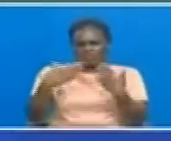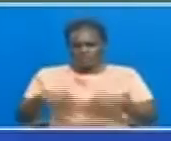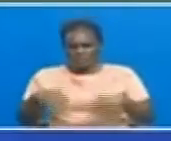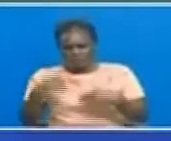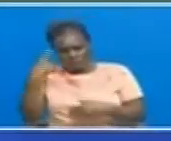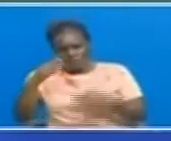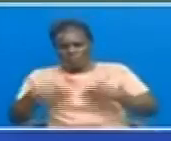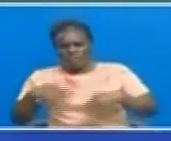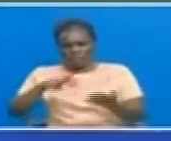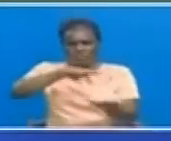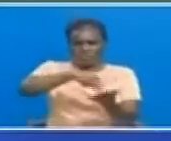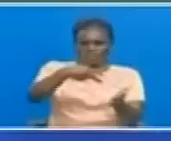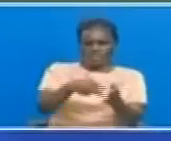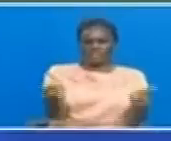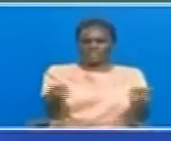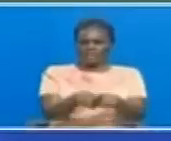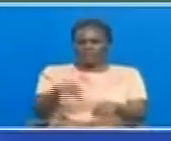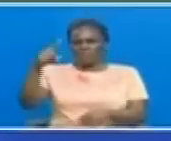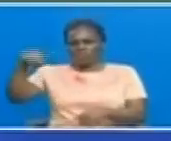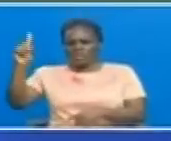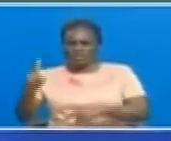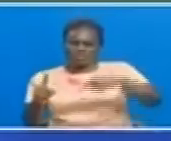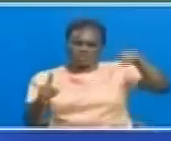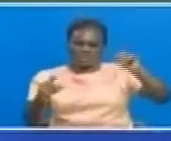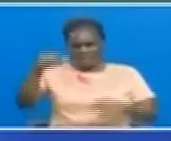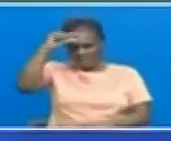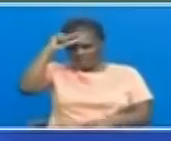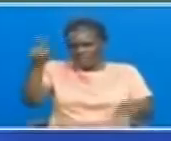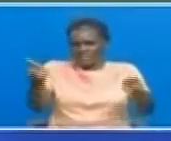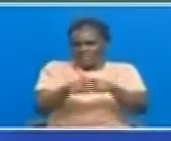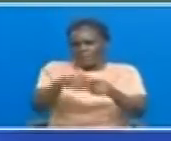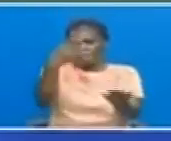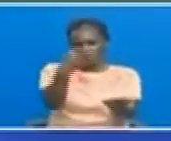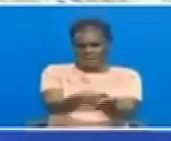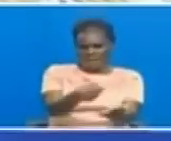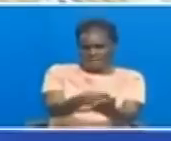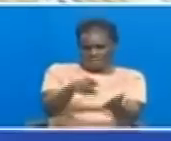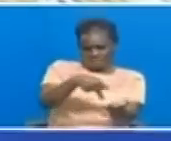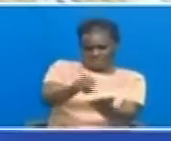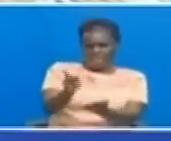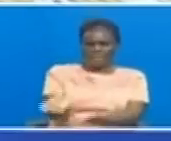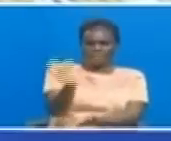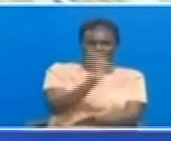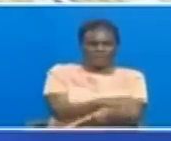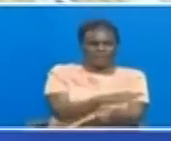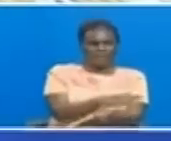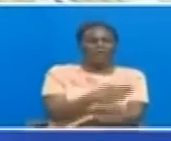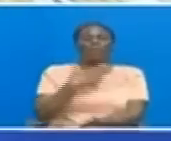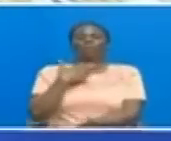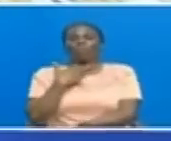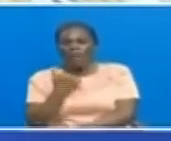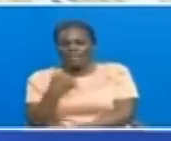the project, and win-win for the government in terms of money for compensation. I want to